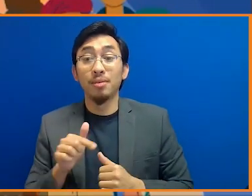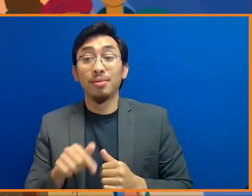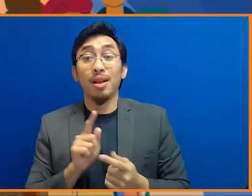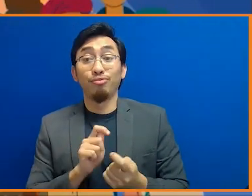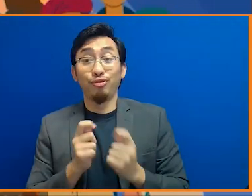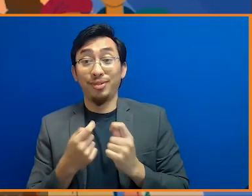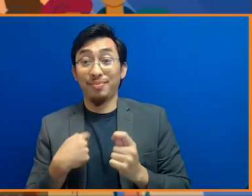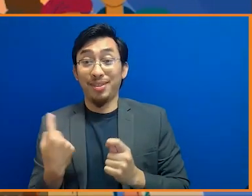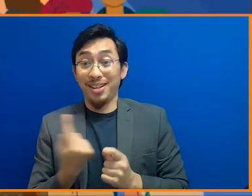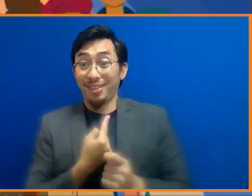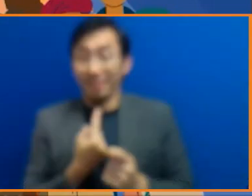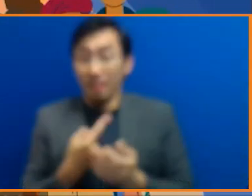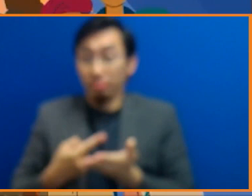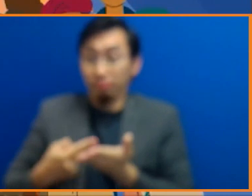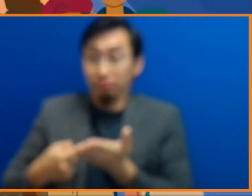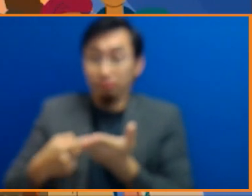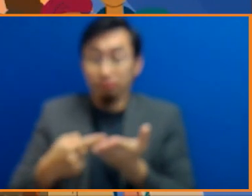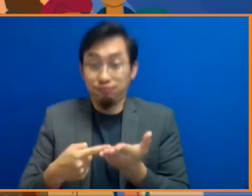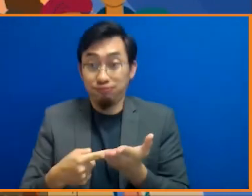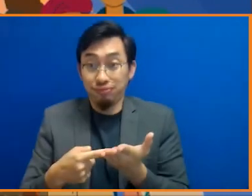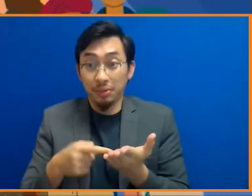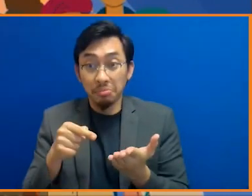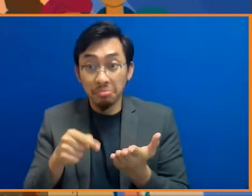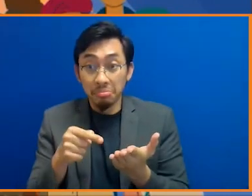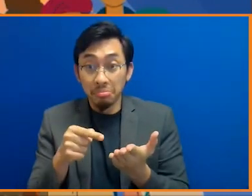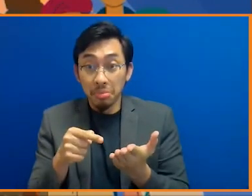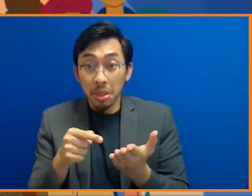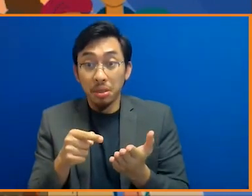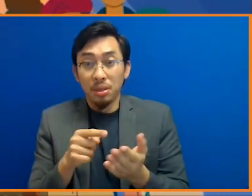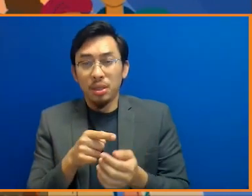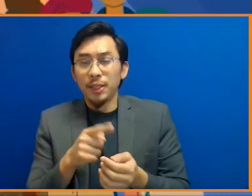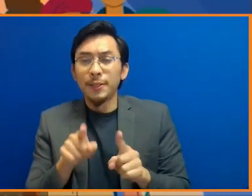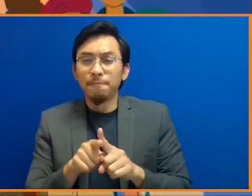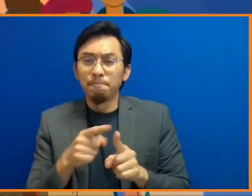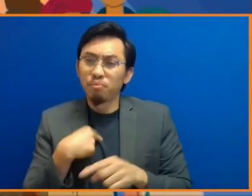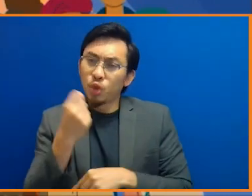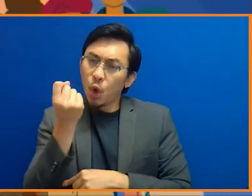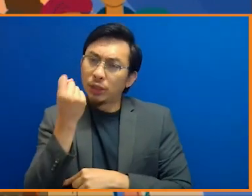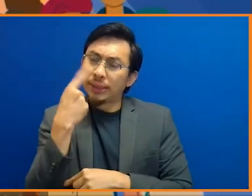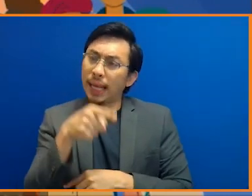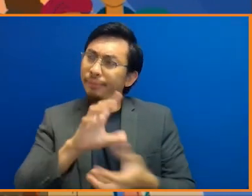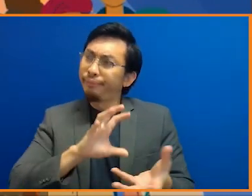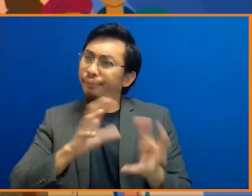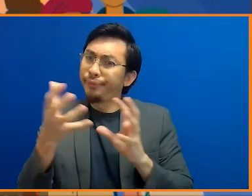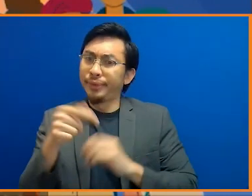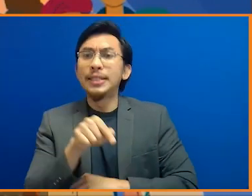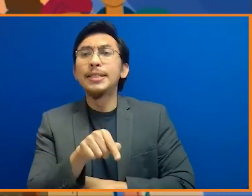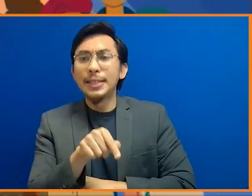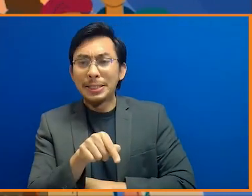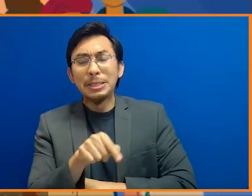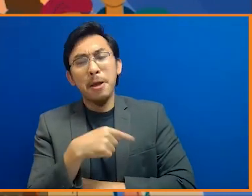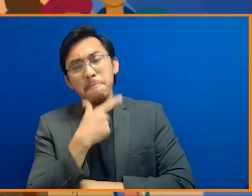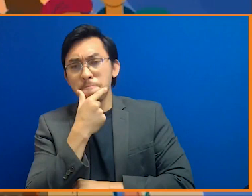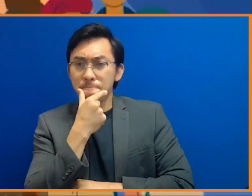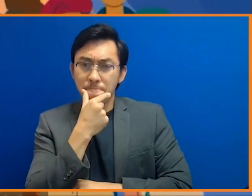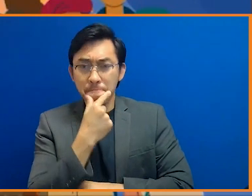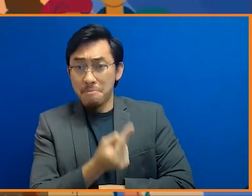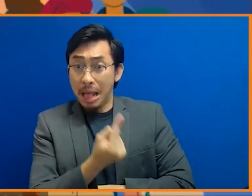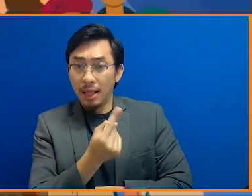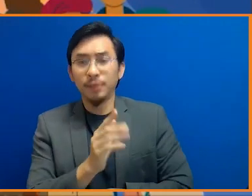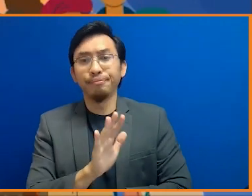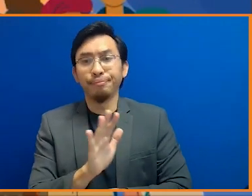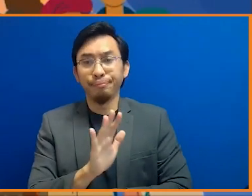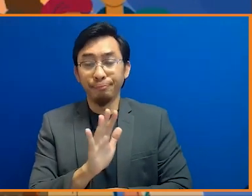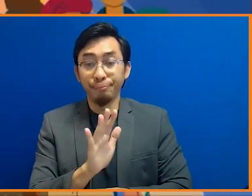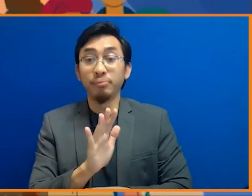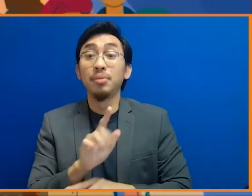um, the change that we are talking about are not only in the way that we understand the disaster